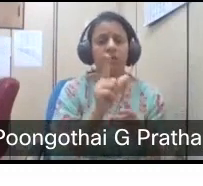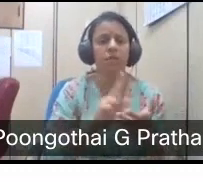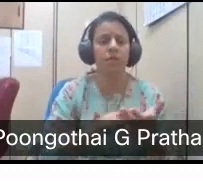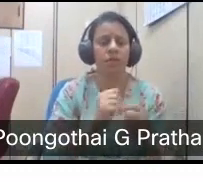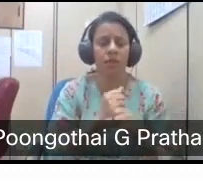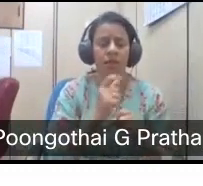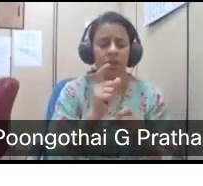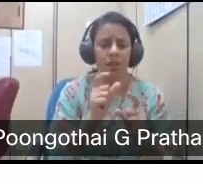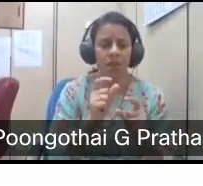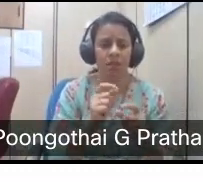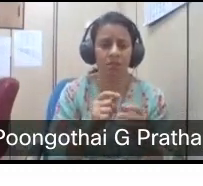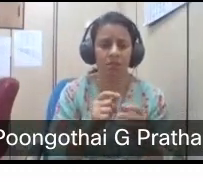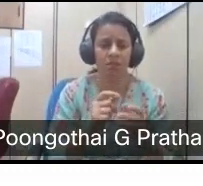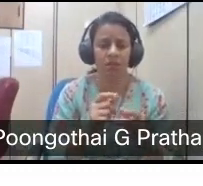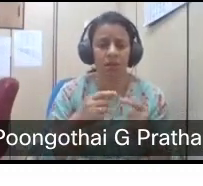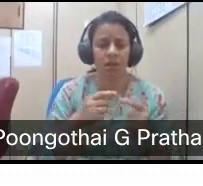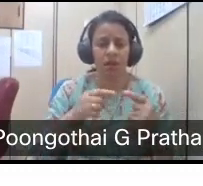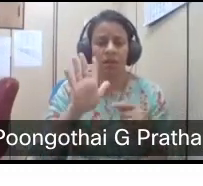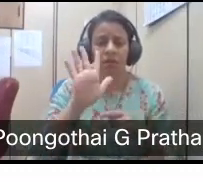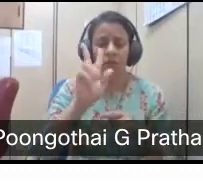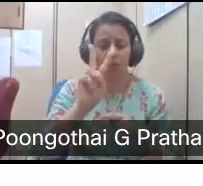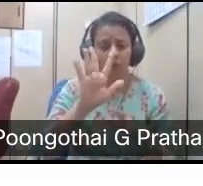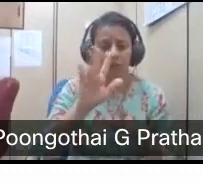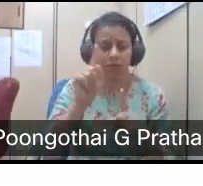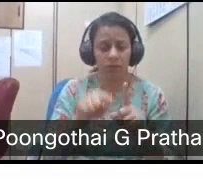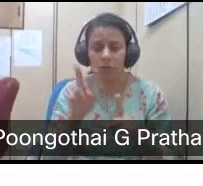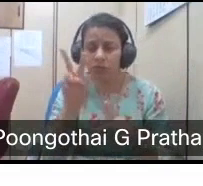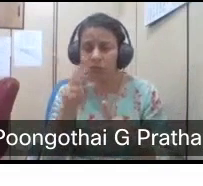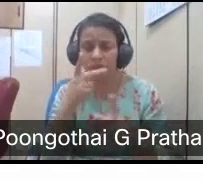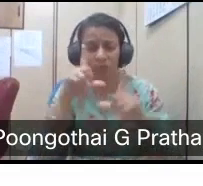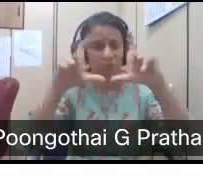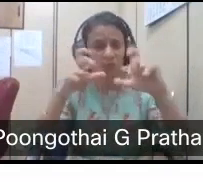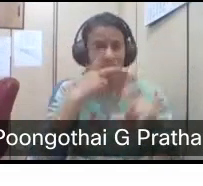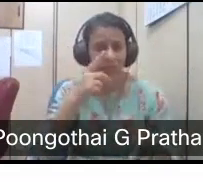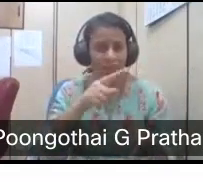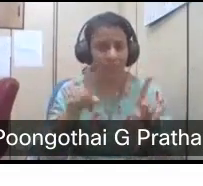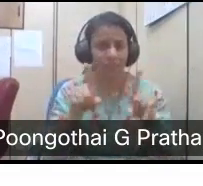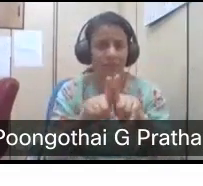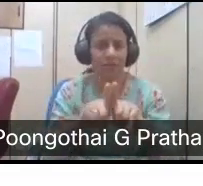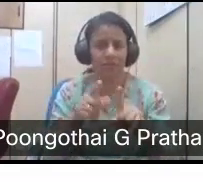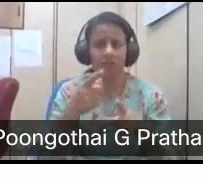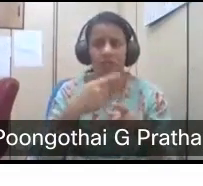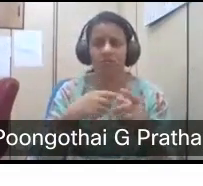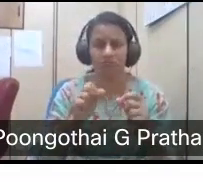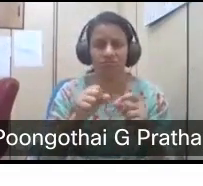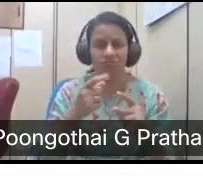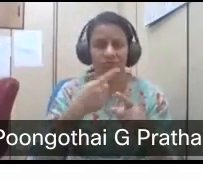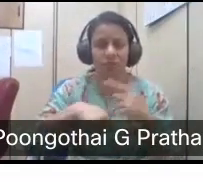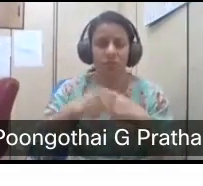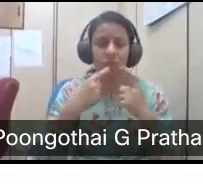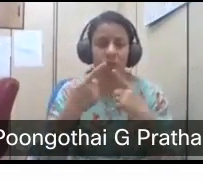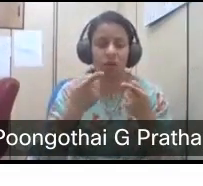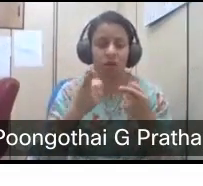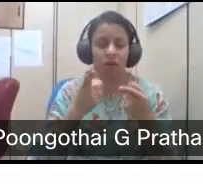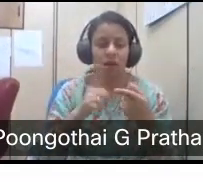should be 1/5 of this, like 25/2. So this is what we talk about, the pulmonary arterial hypertension.